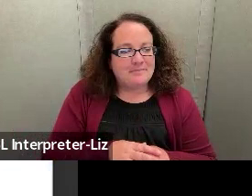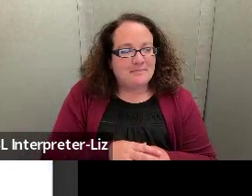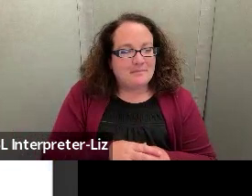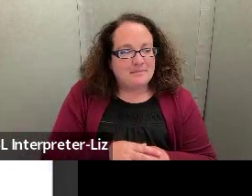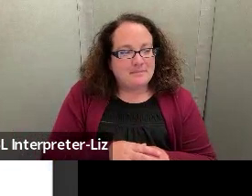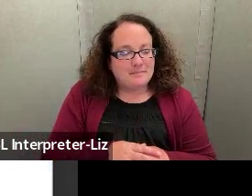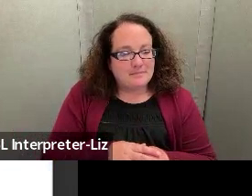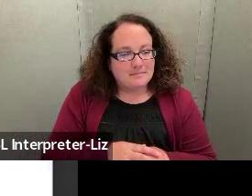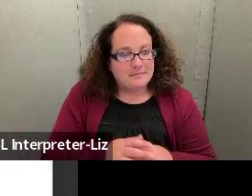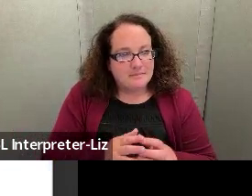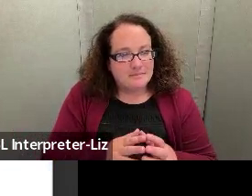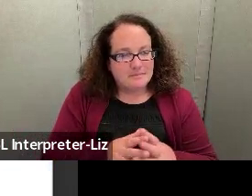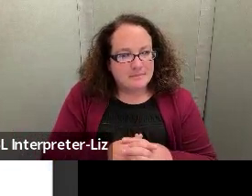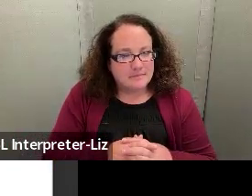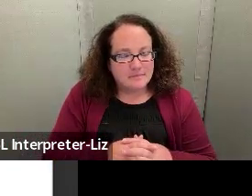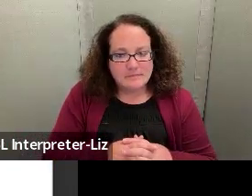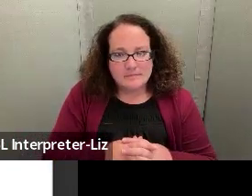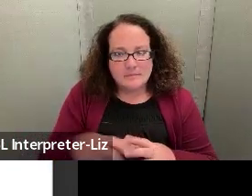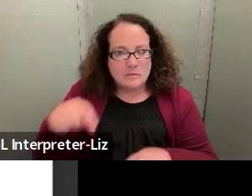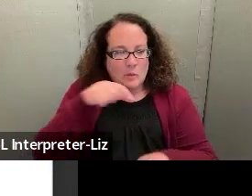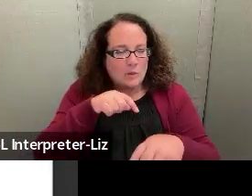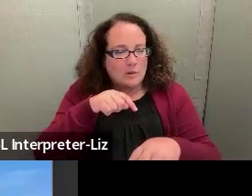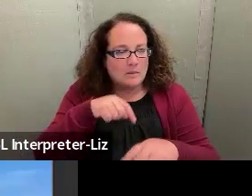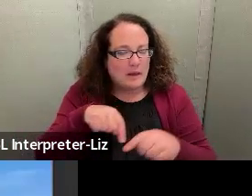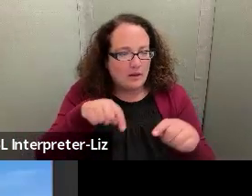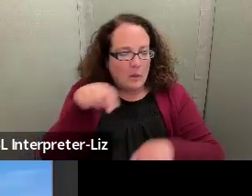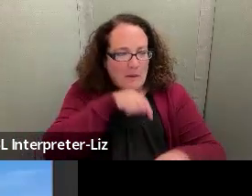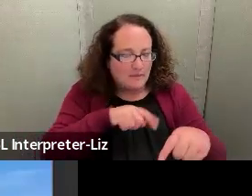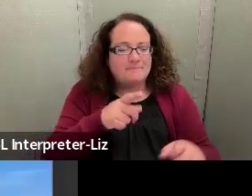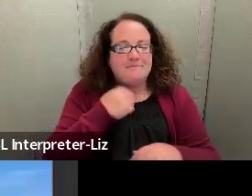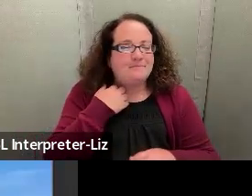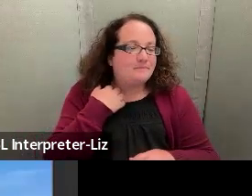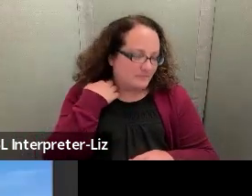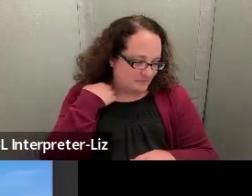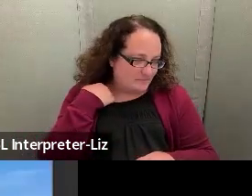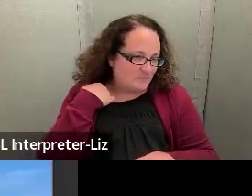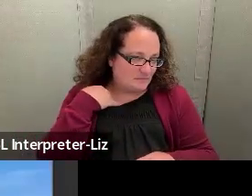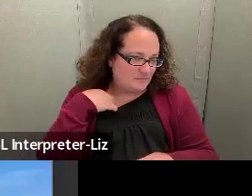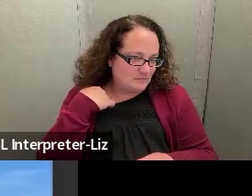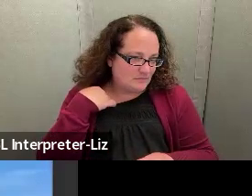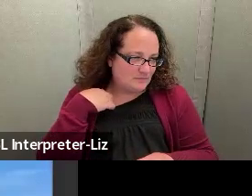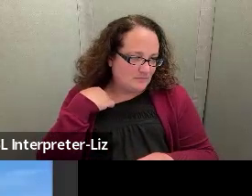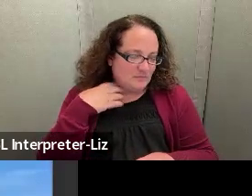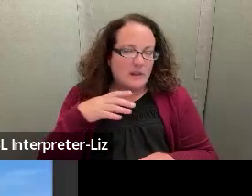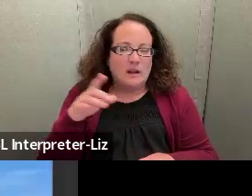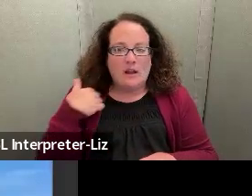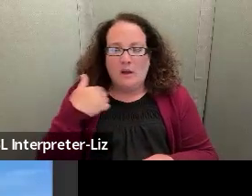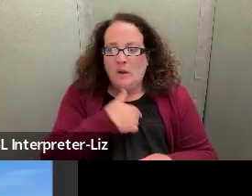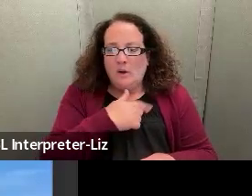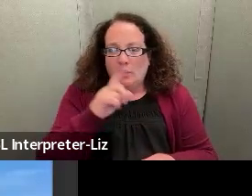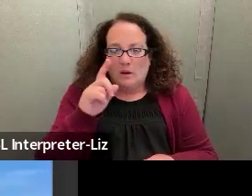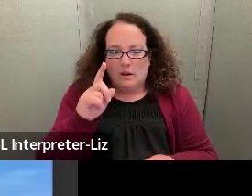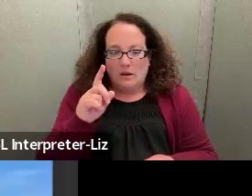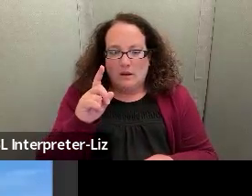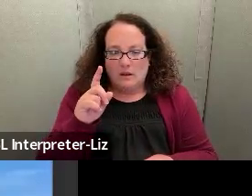So go back to the next slide if you can. I went to a yak farm too. Yeah, we went With